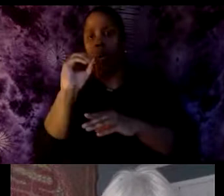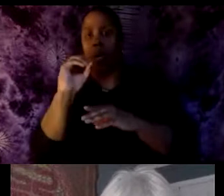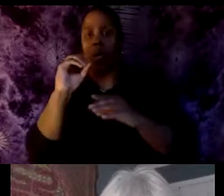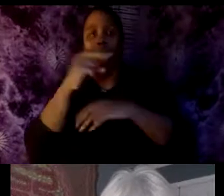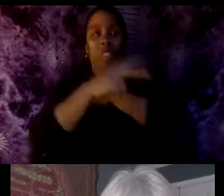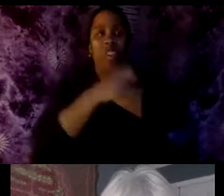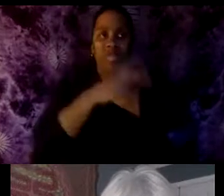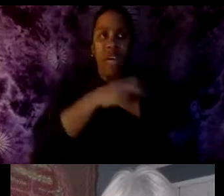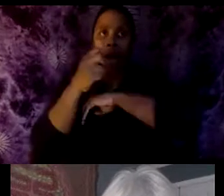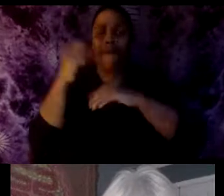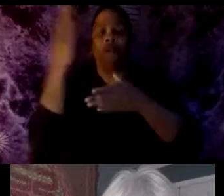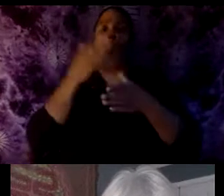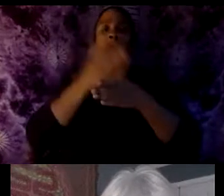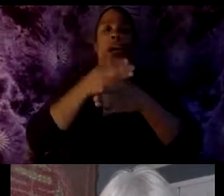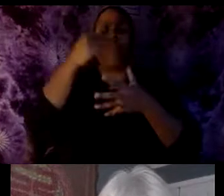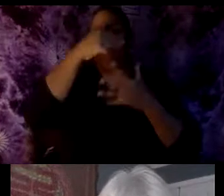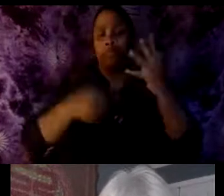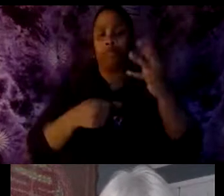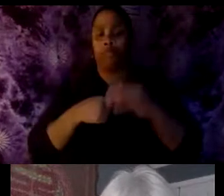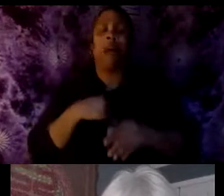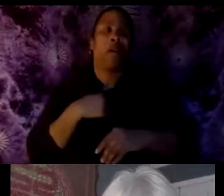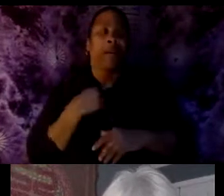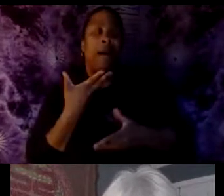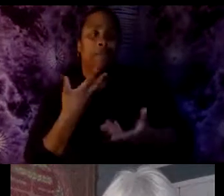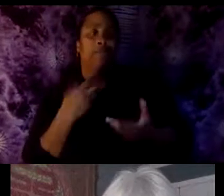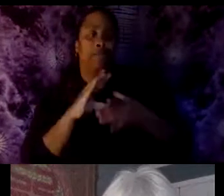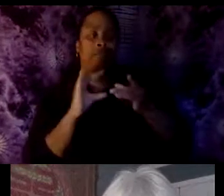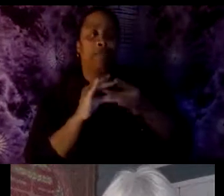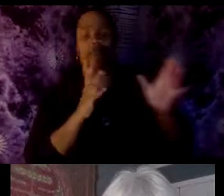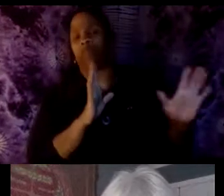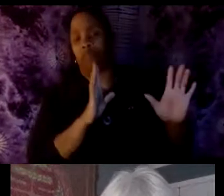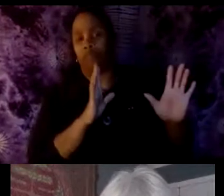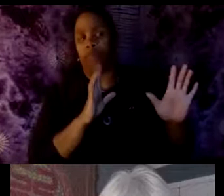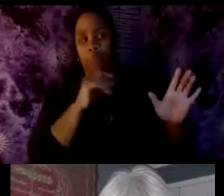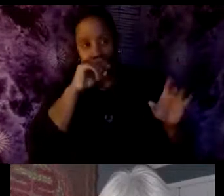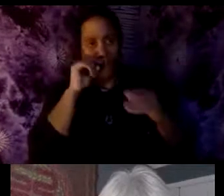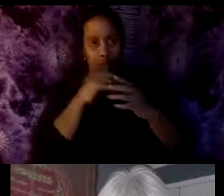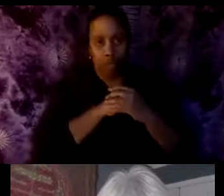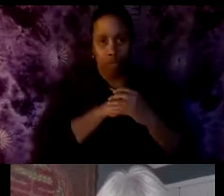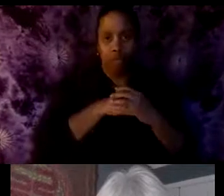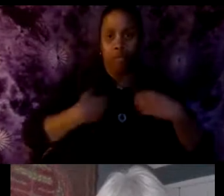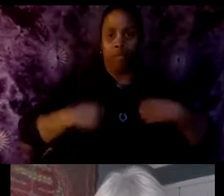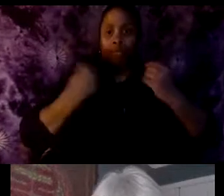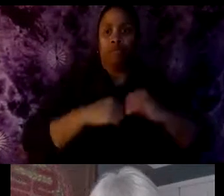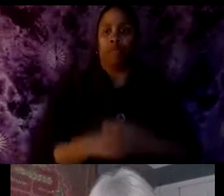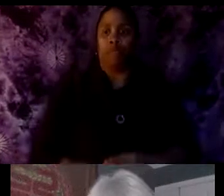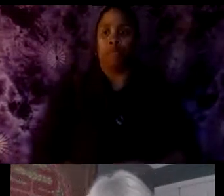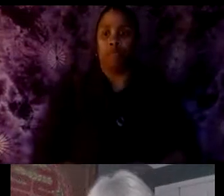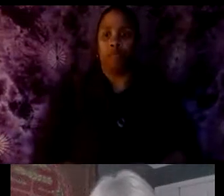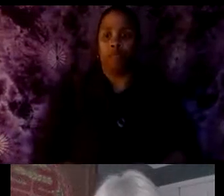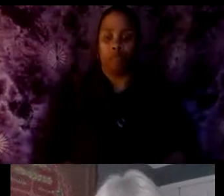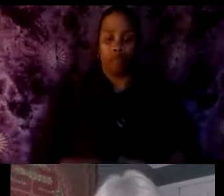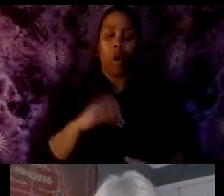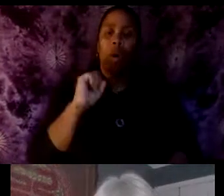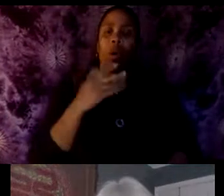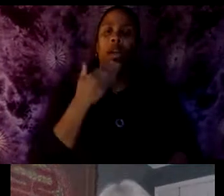not concerned about just mentioning just in case. All right, great. I'm glad that the guitar was long ago. Great. All right. Well, thank you so much for